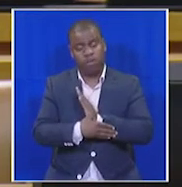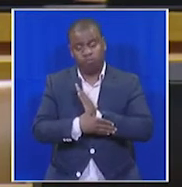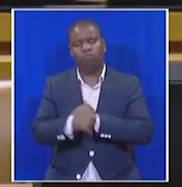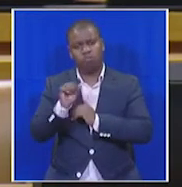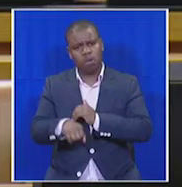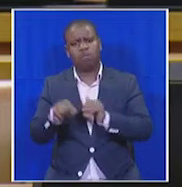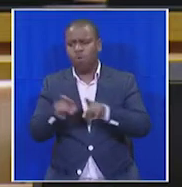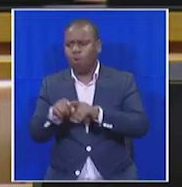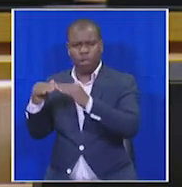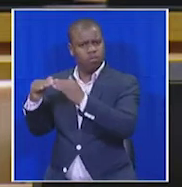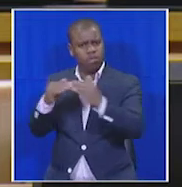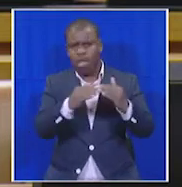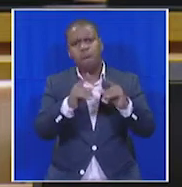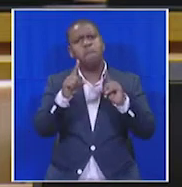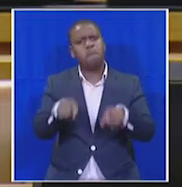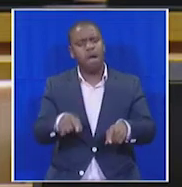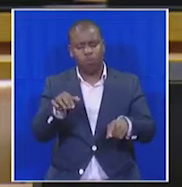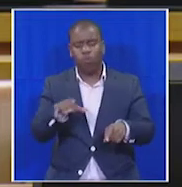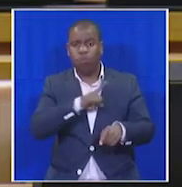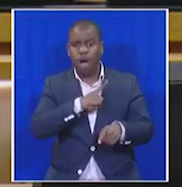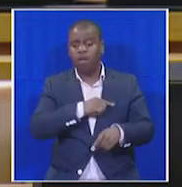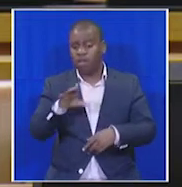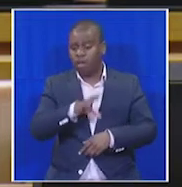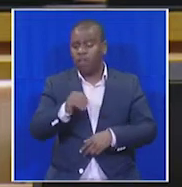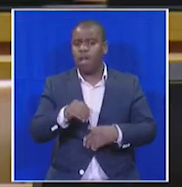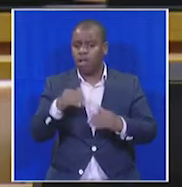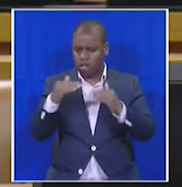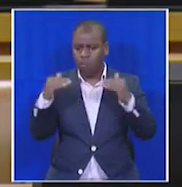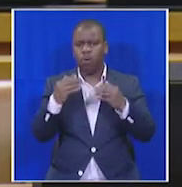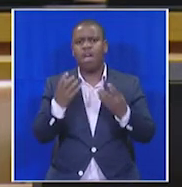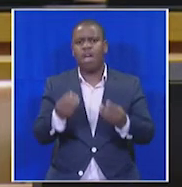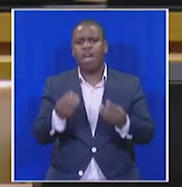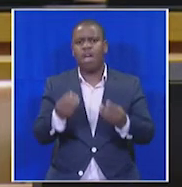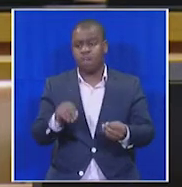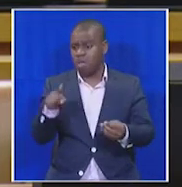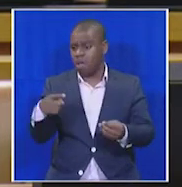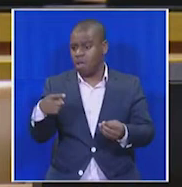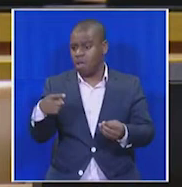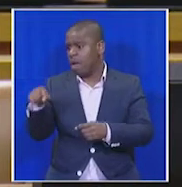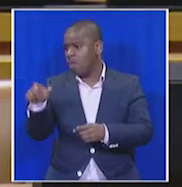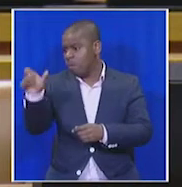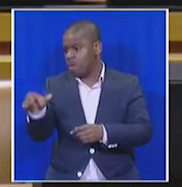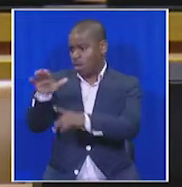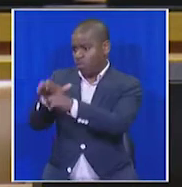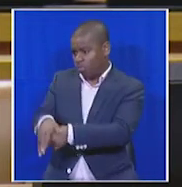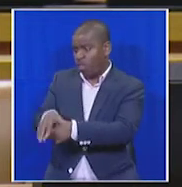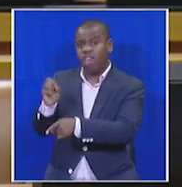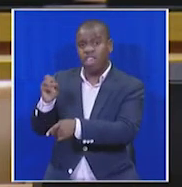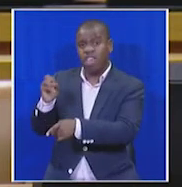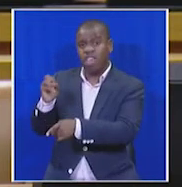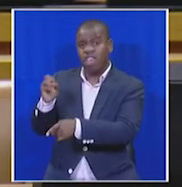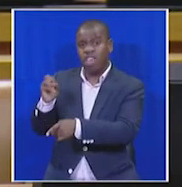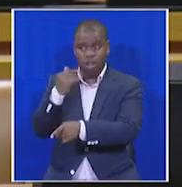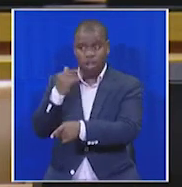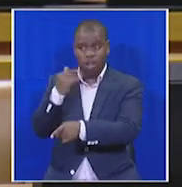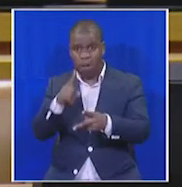be treated the same. We should not judge people based on their color, creed, or nationality. If